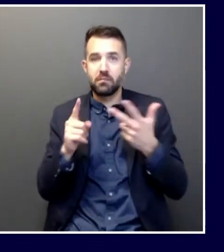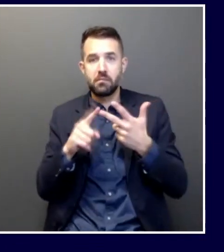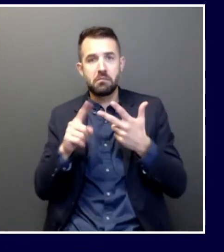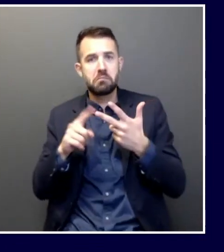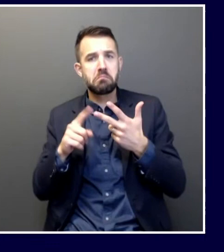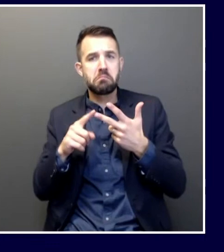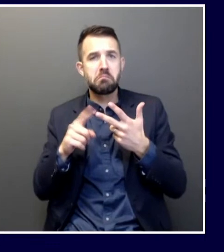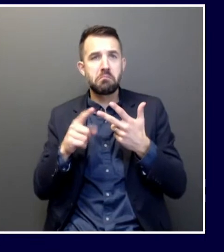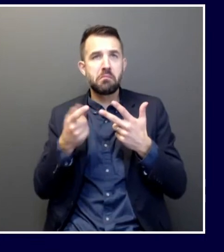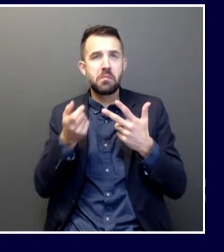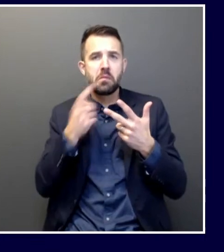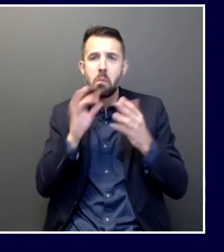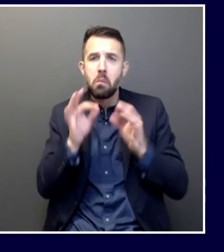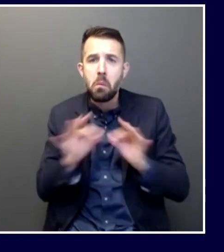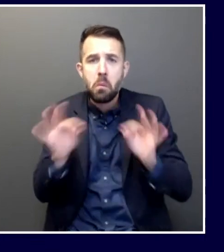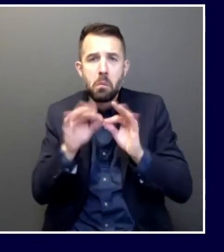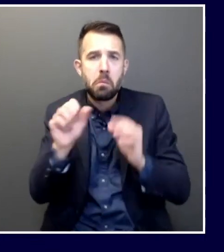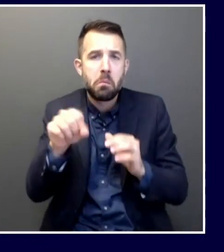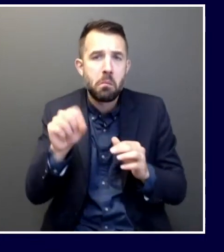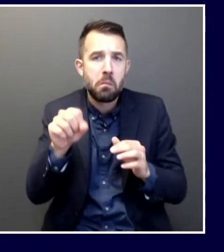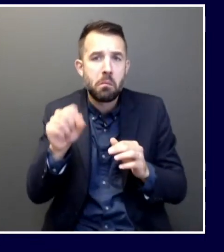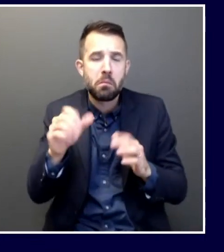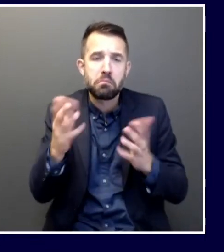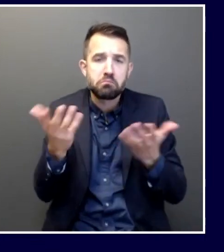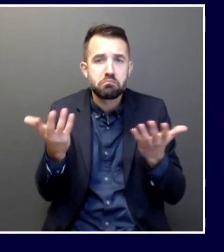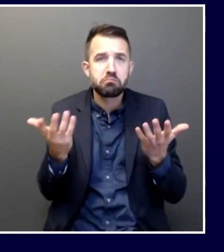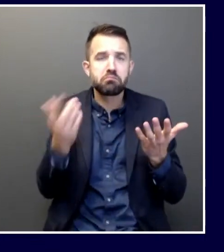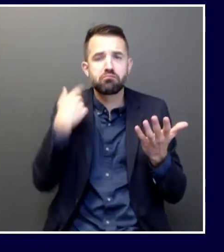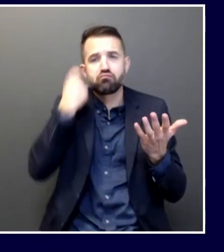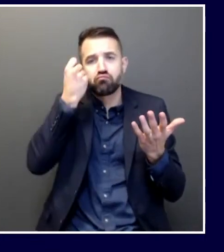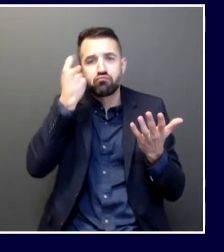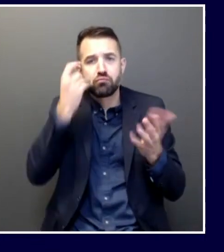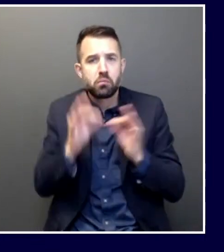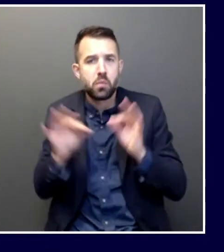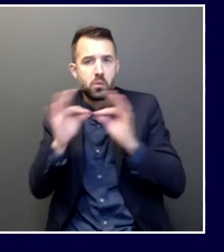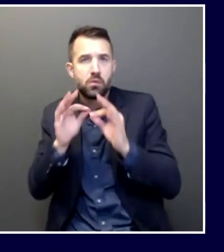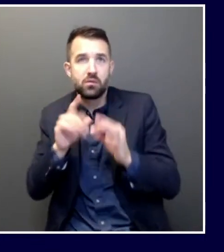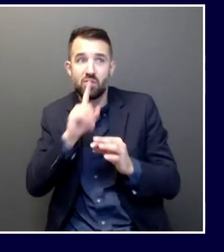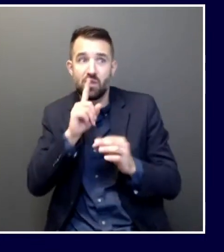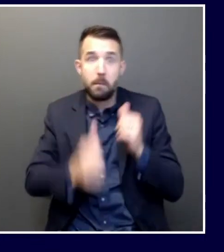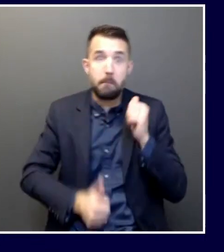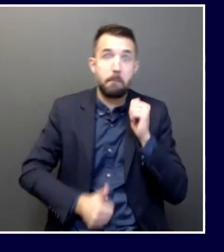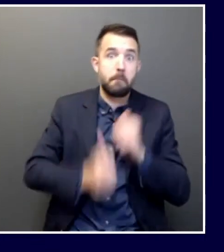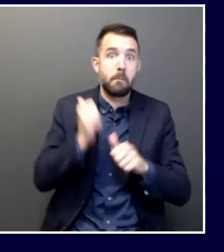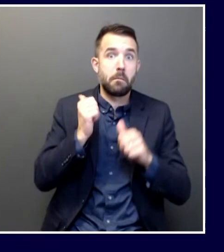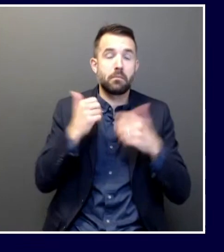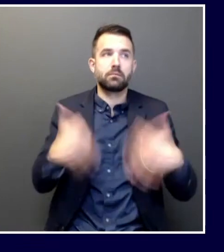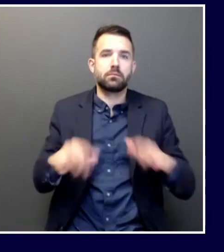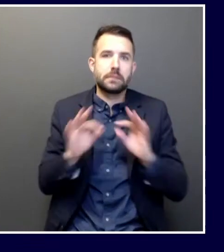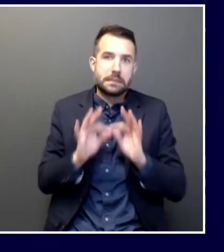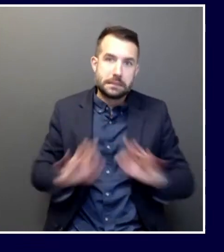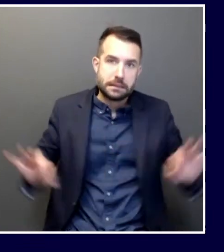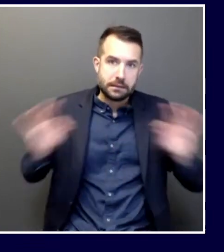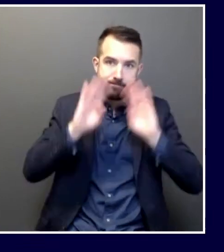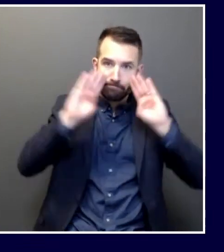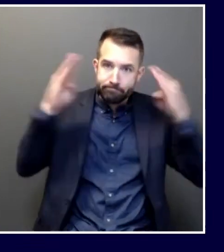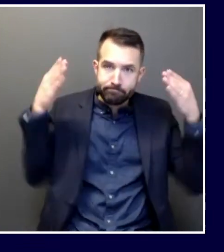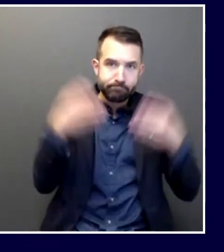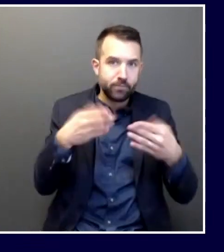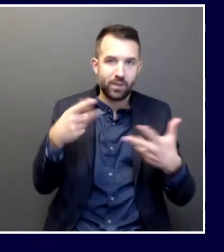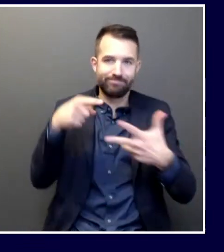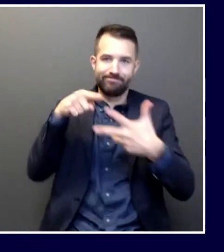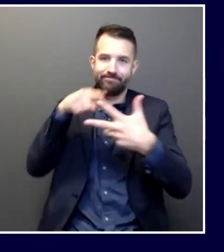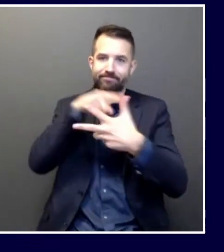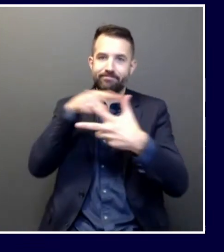it. Notwithstanding that, primary series shots remain our focus. The relative increase